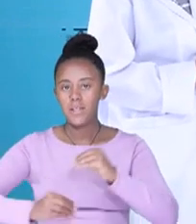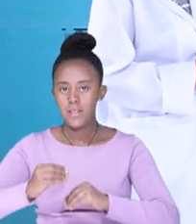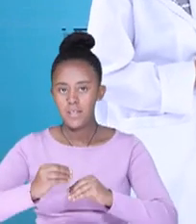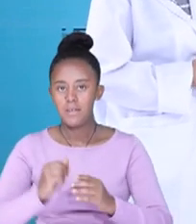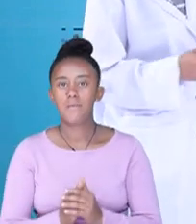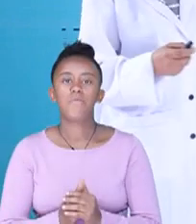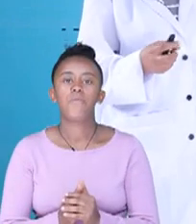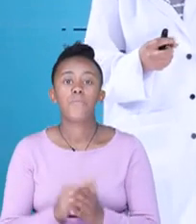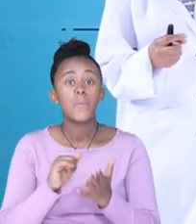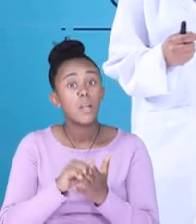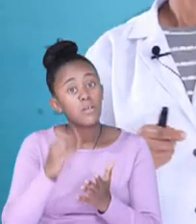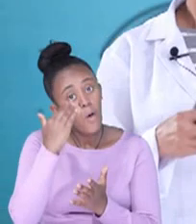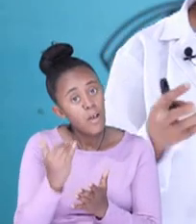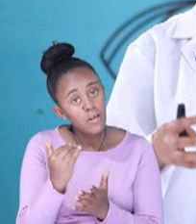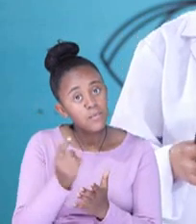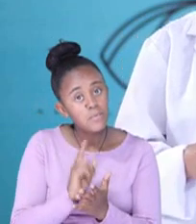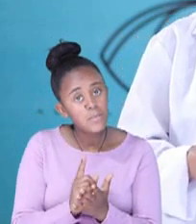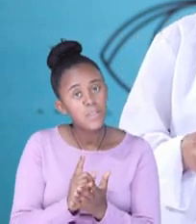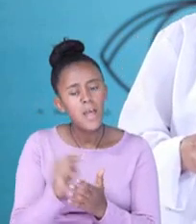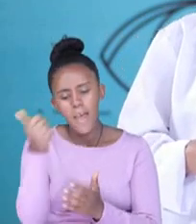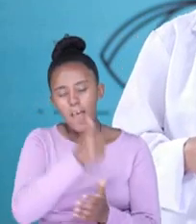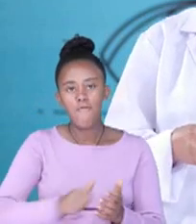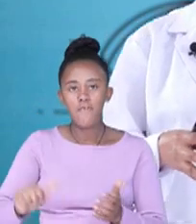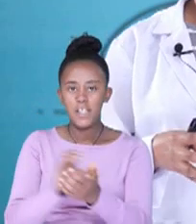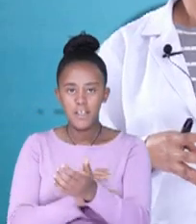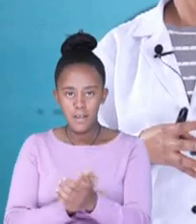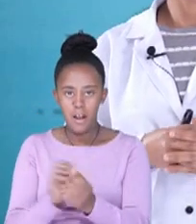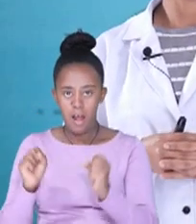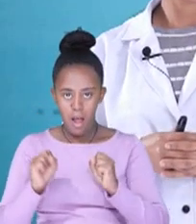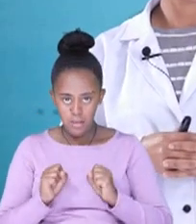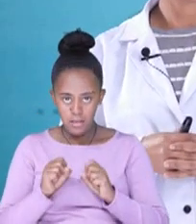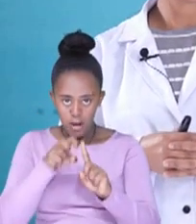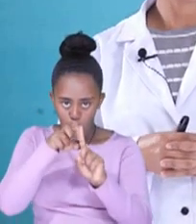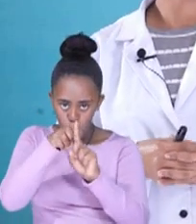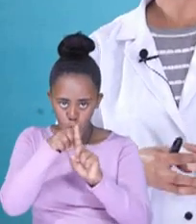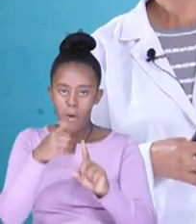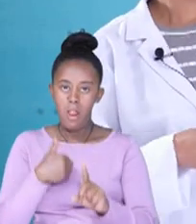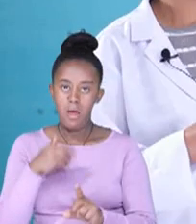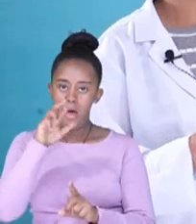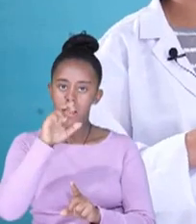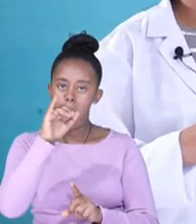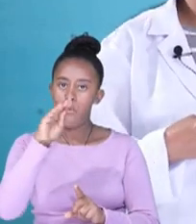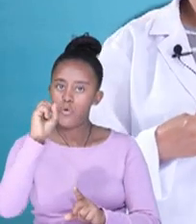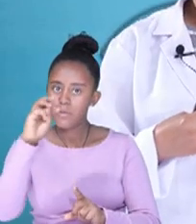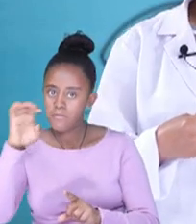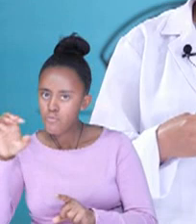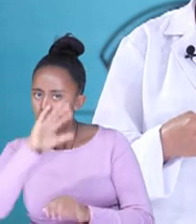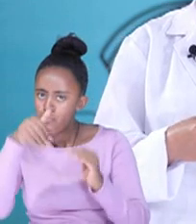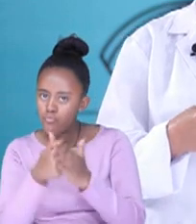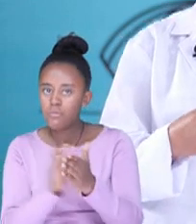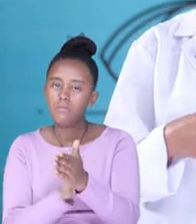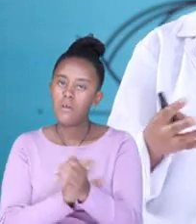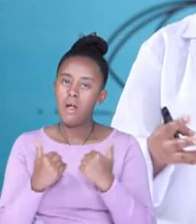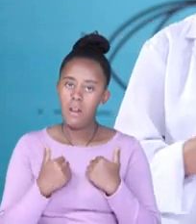protein synthesis. That's why every cell has ribosome, because unless they produce